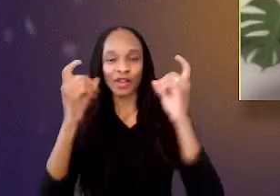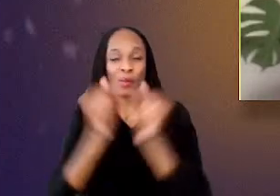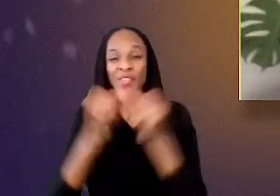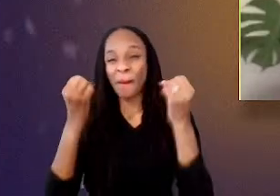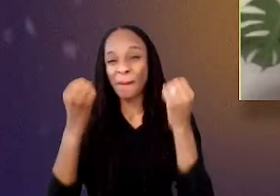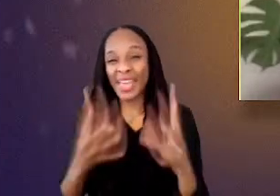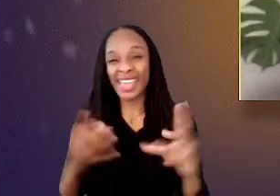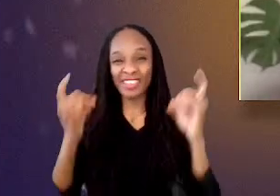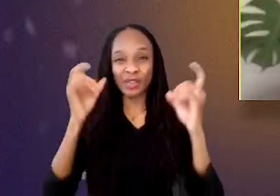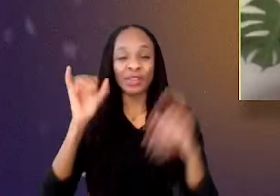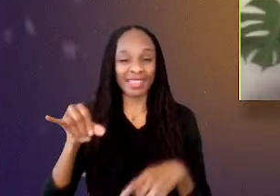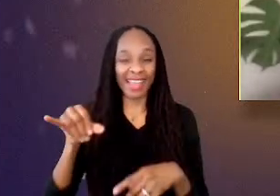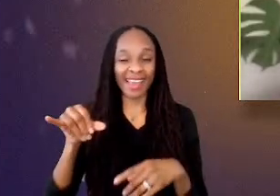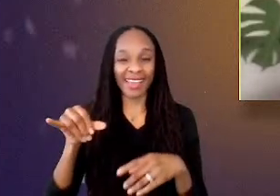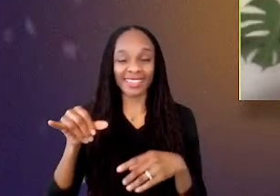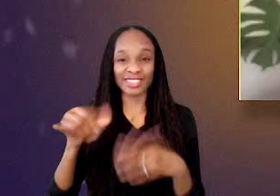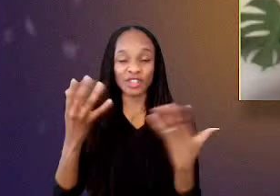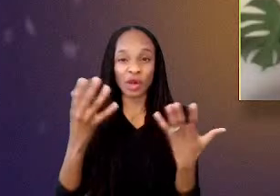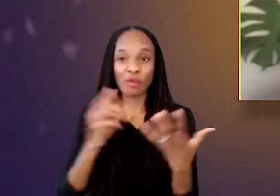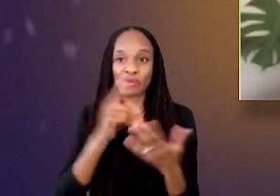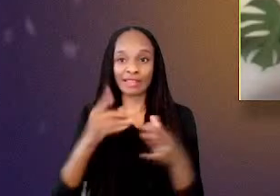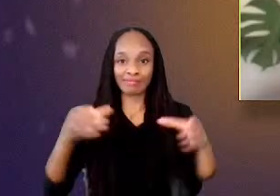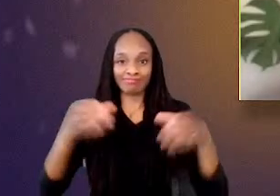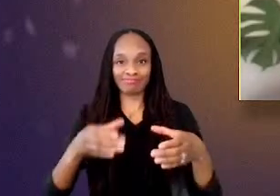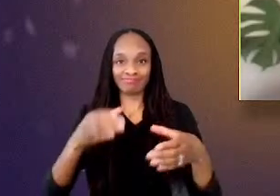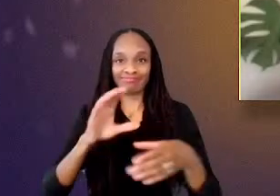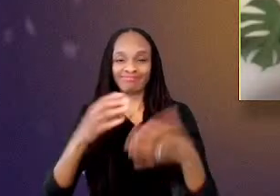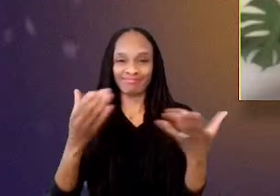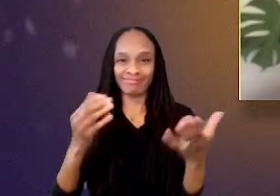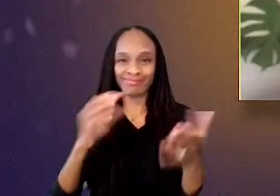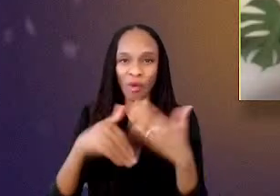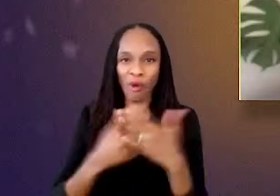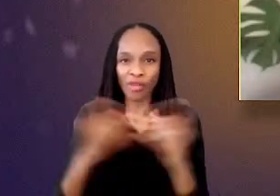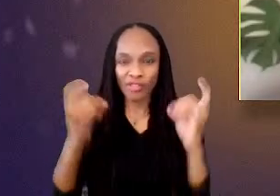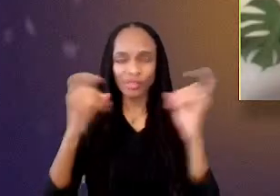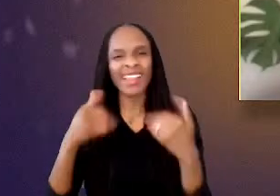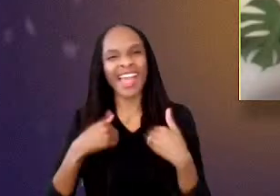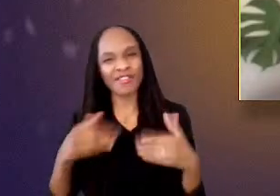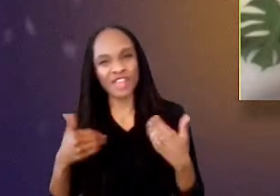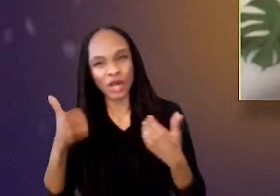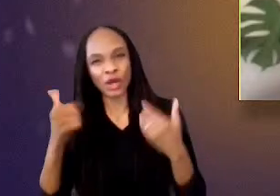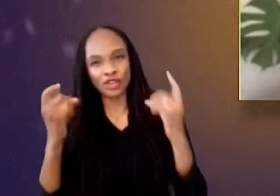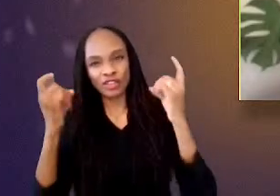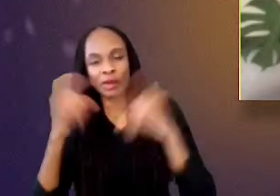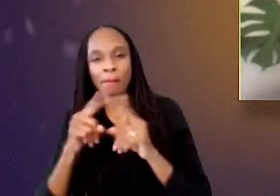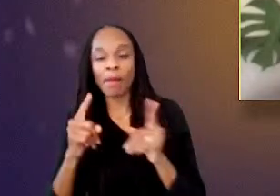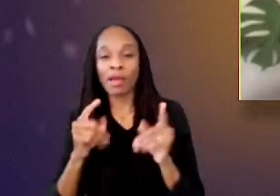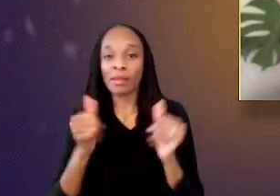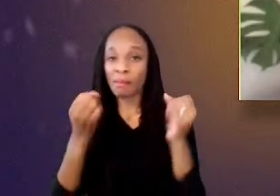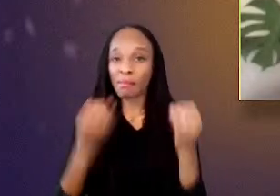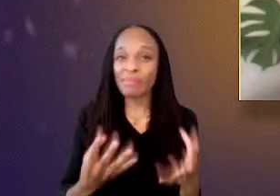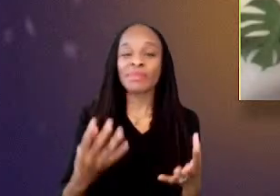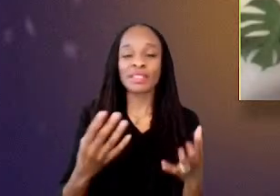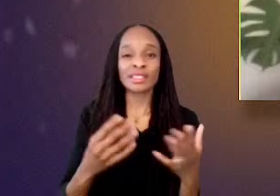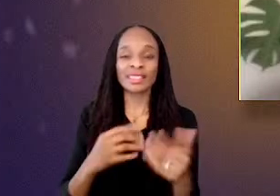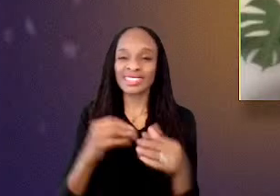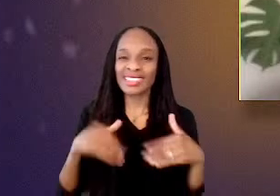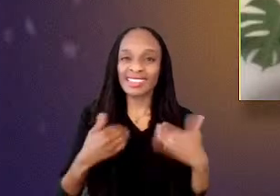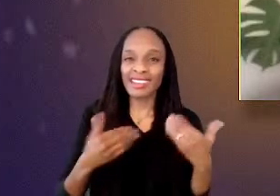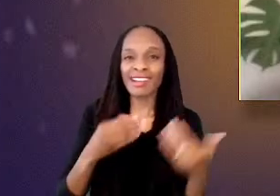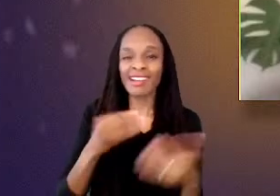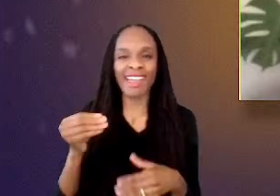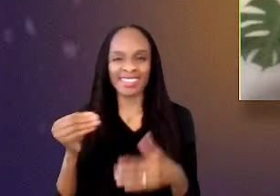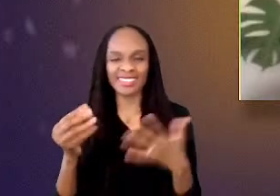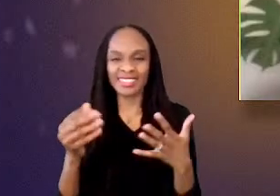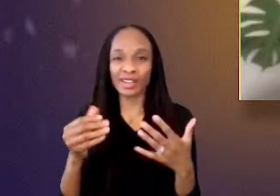make up the festival landscape we know today, right? There's a lot of younger ones, but all of the big ones and many regional or niche festivals are in that like 20